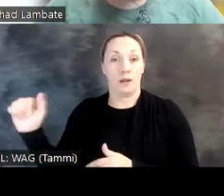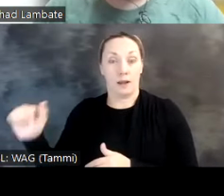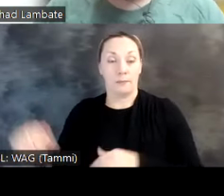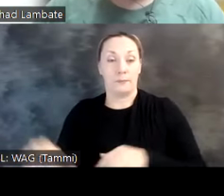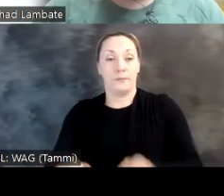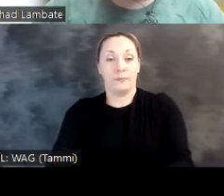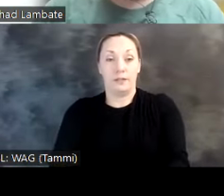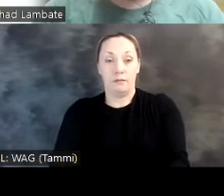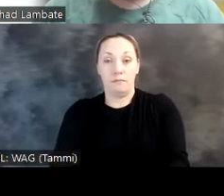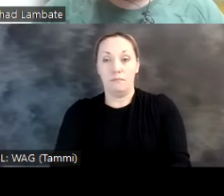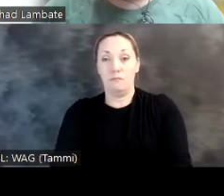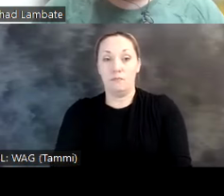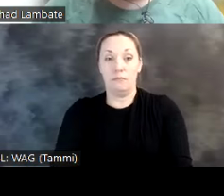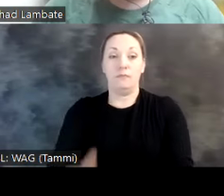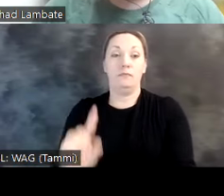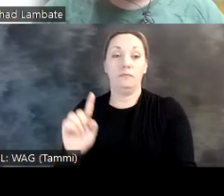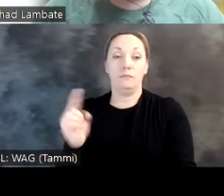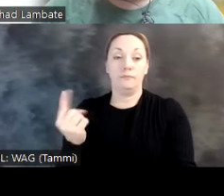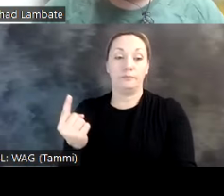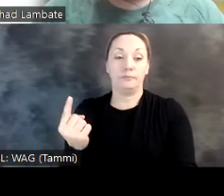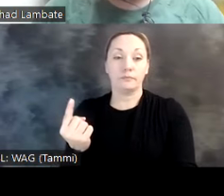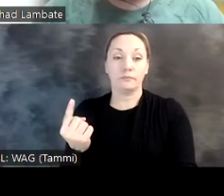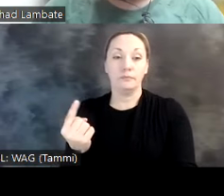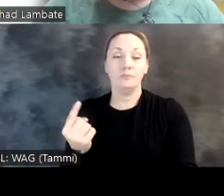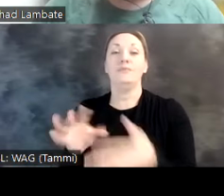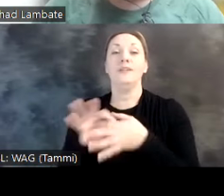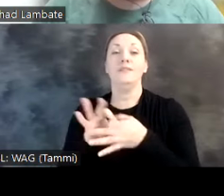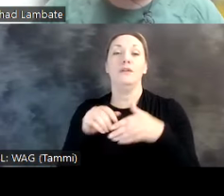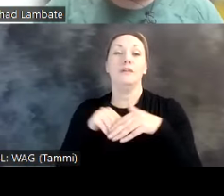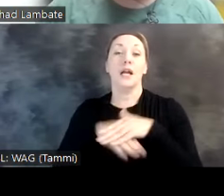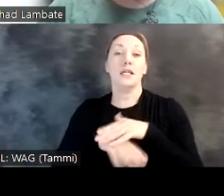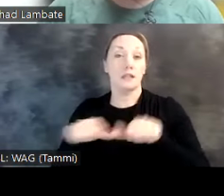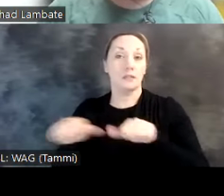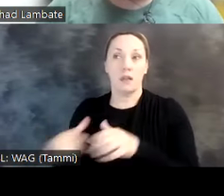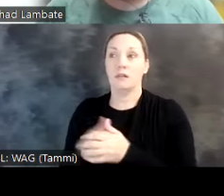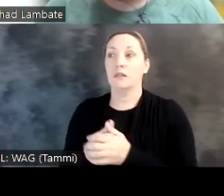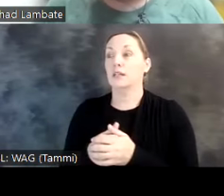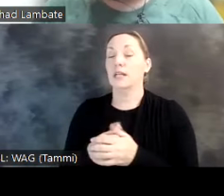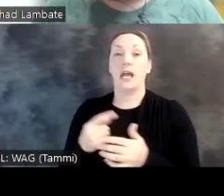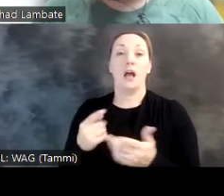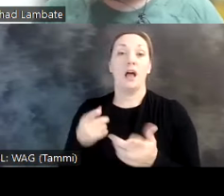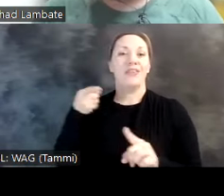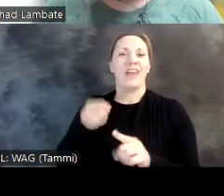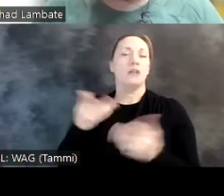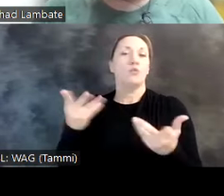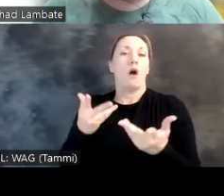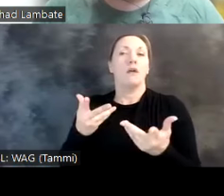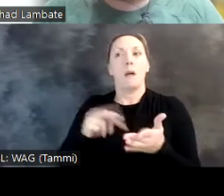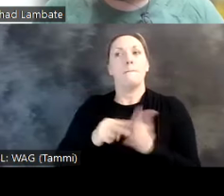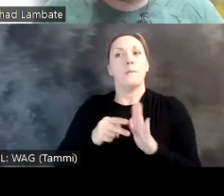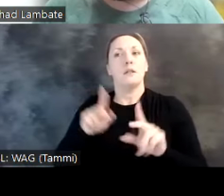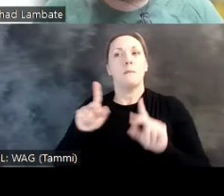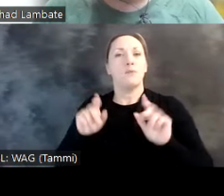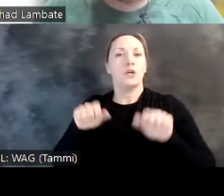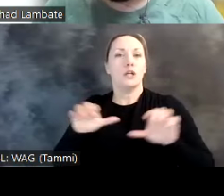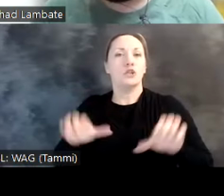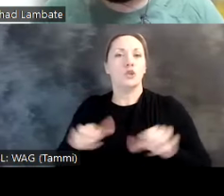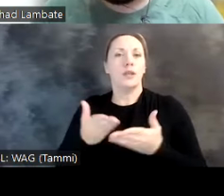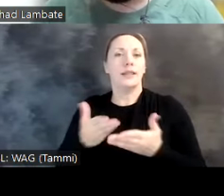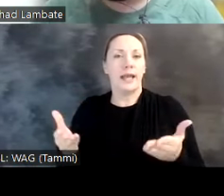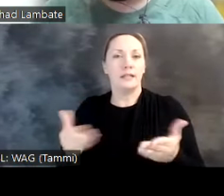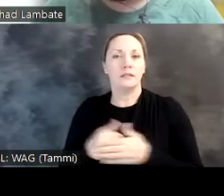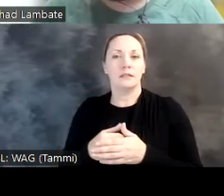Okay. So firstly, when it comes to accessibility, it's basically allowing people to do things to access